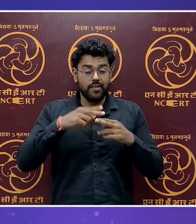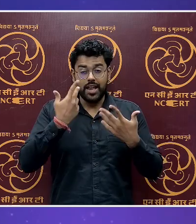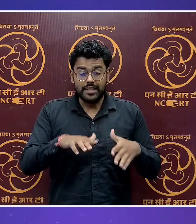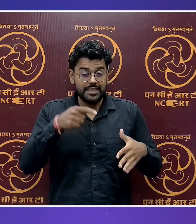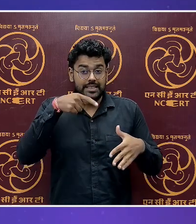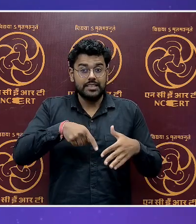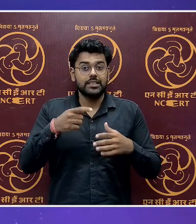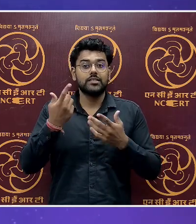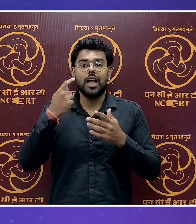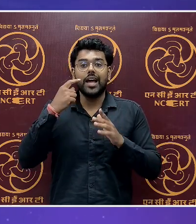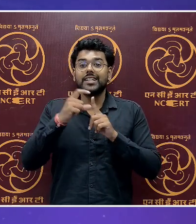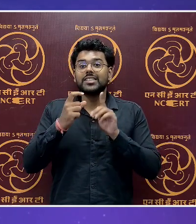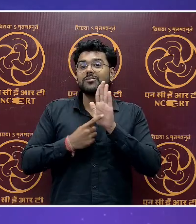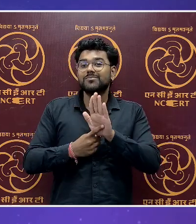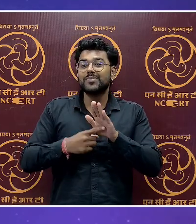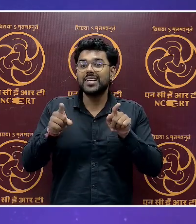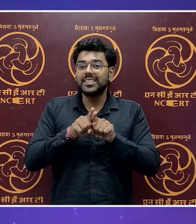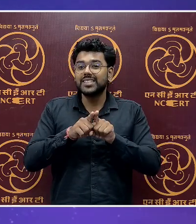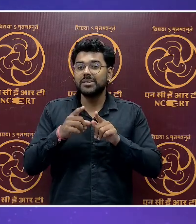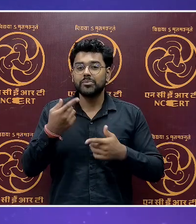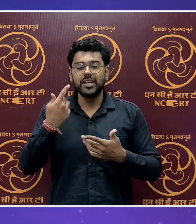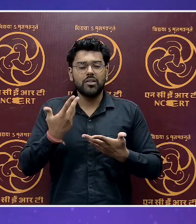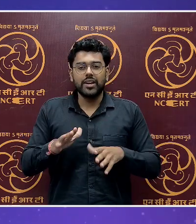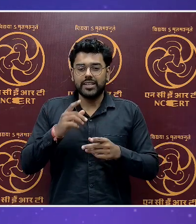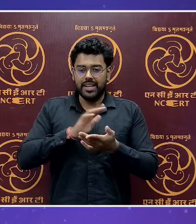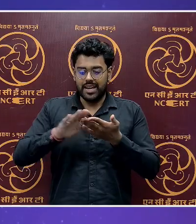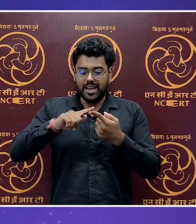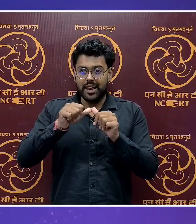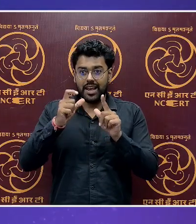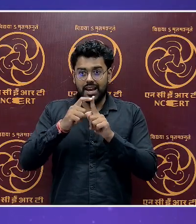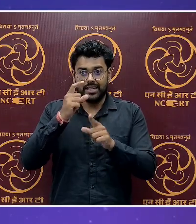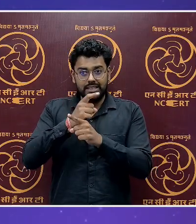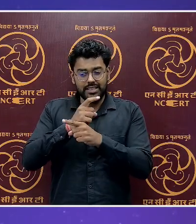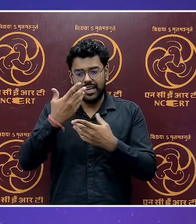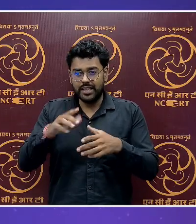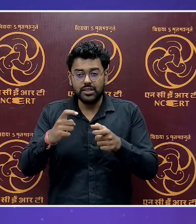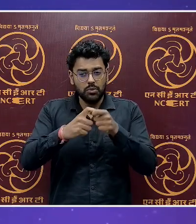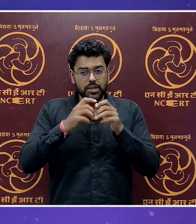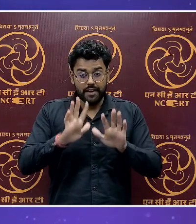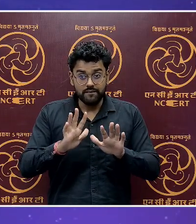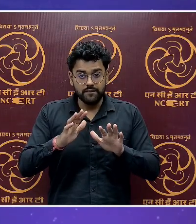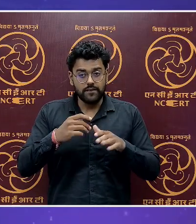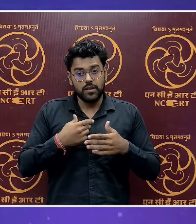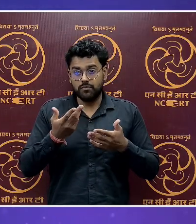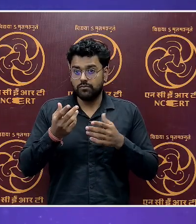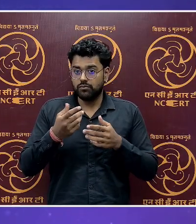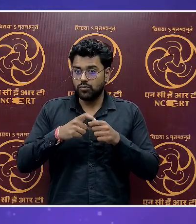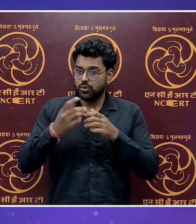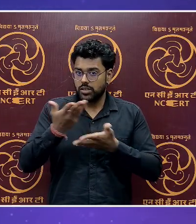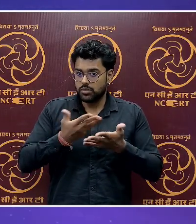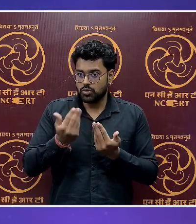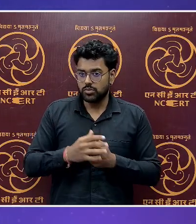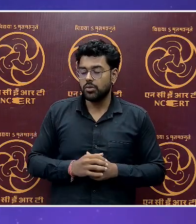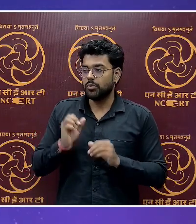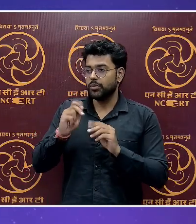related to the Meri Pehchan login and the head teacher dashboard. We'll take the questions first. Right. So,